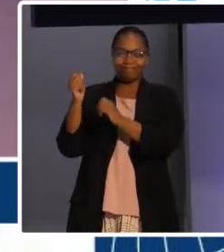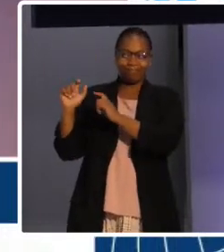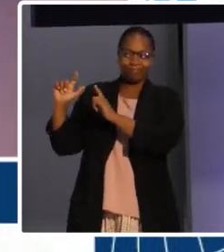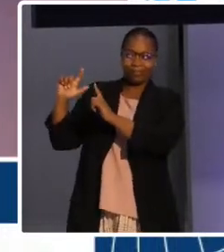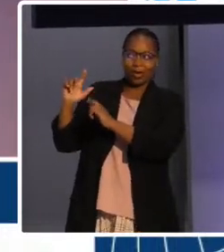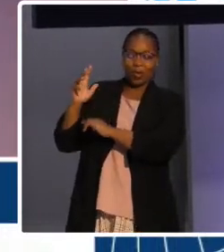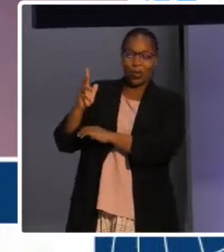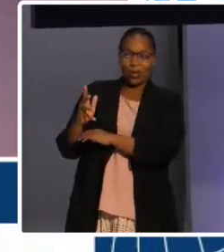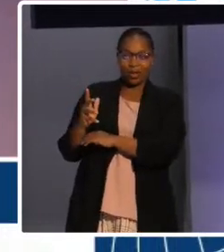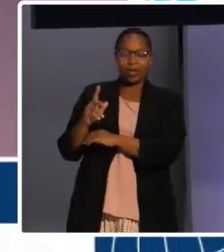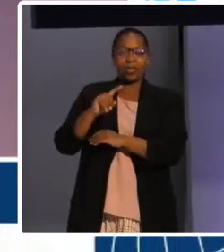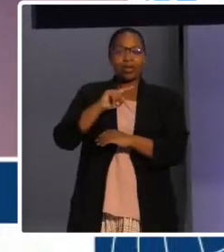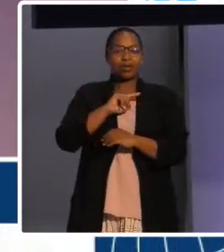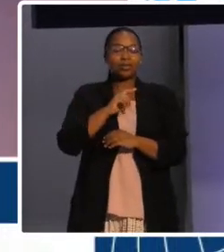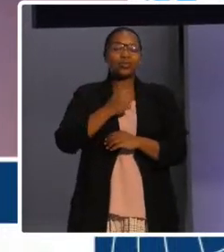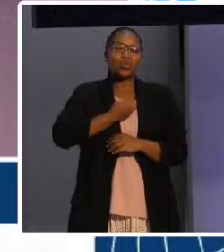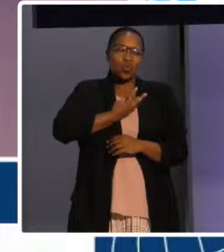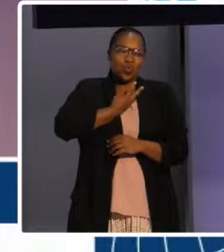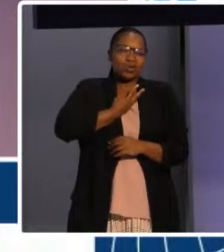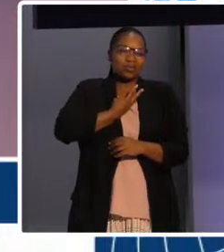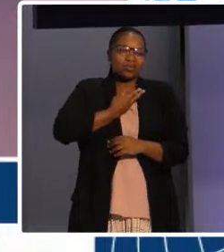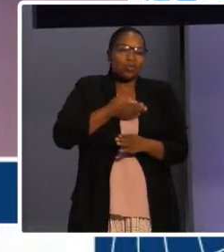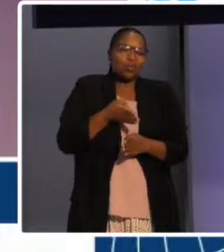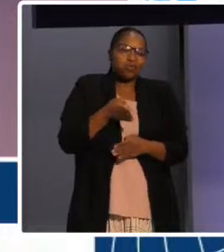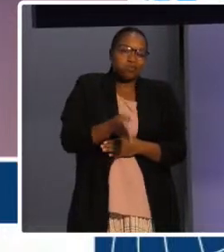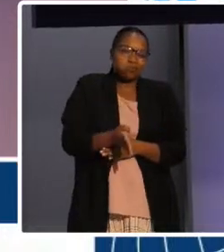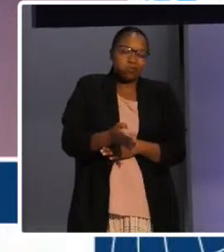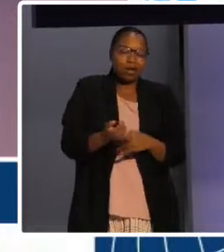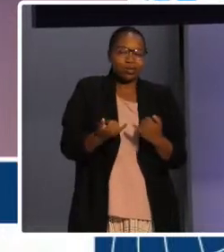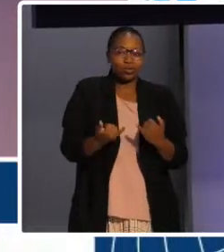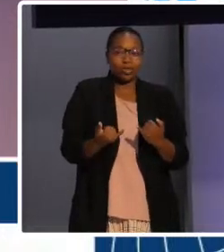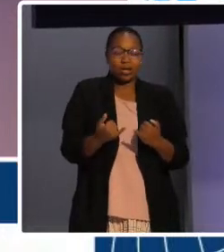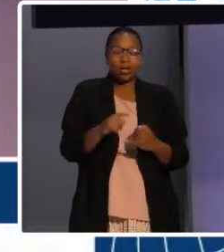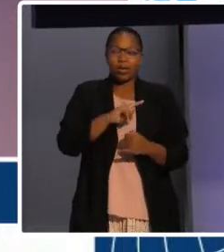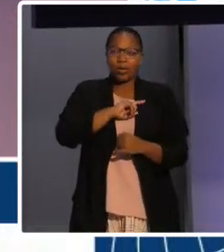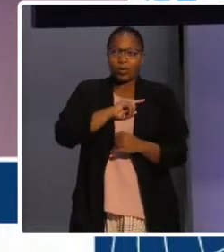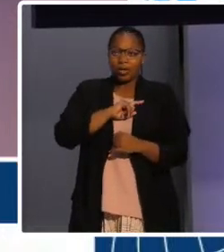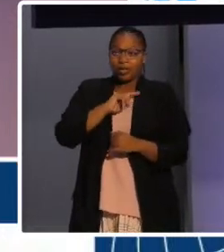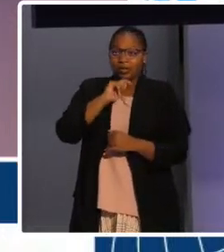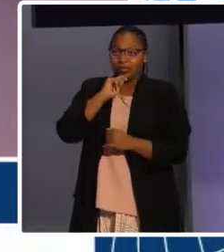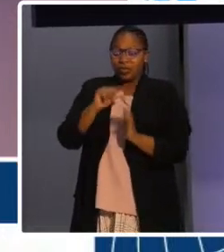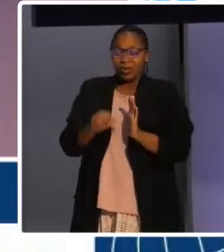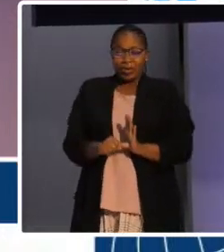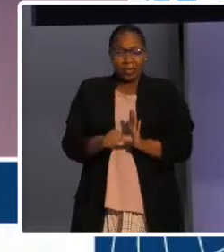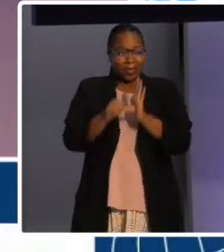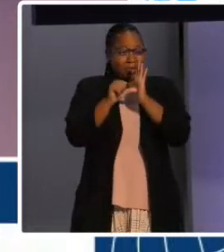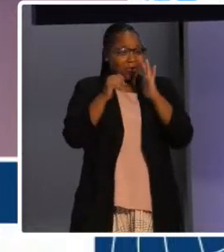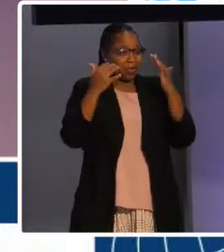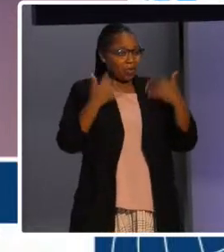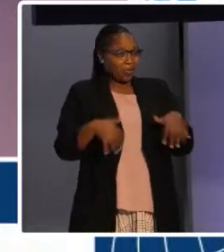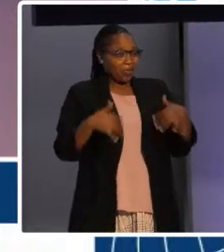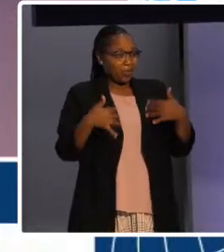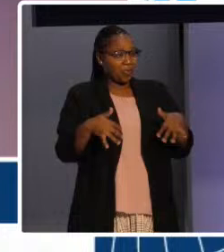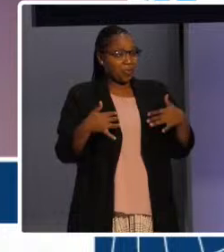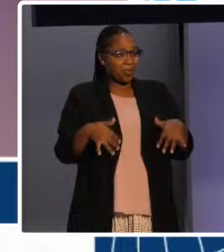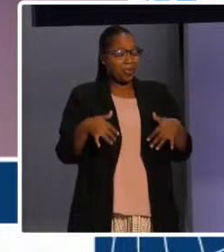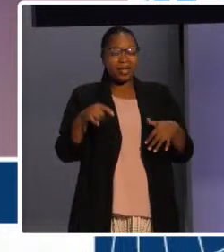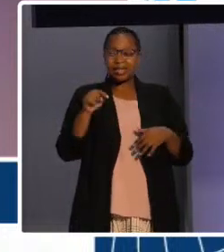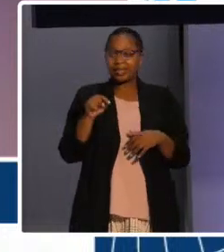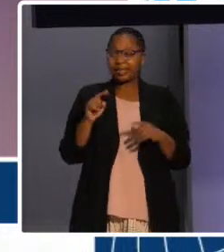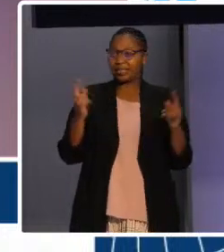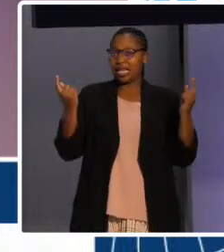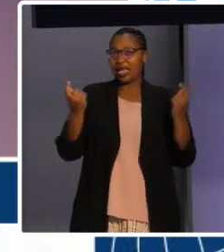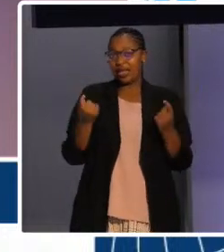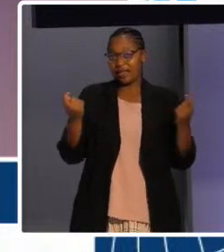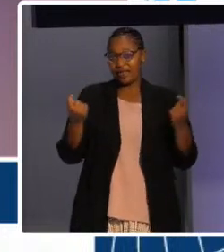He very much wished to be here today, considering the importance of this